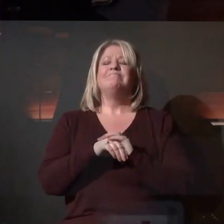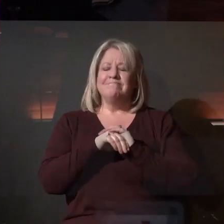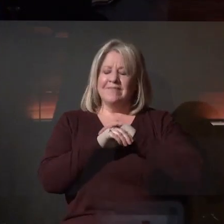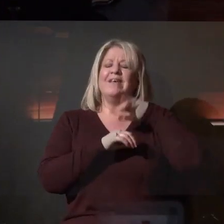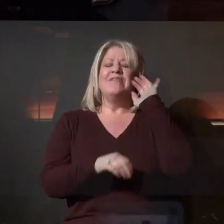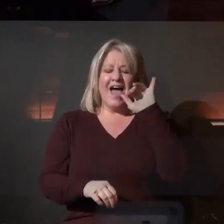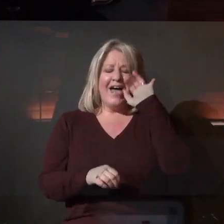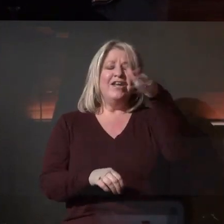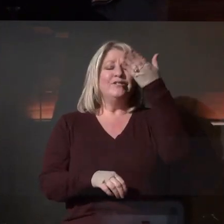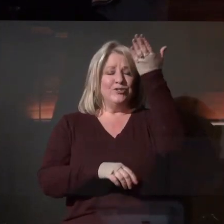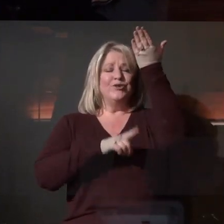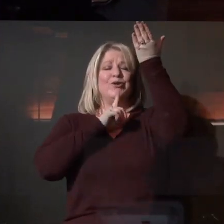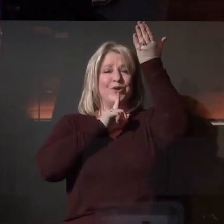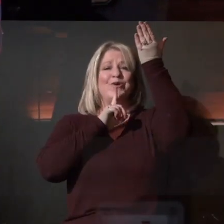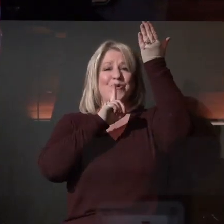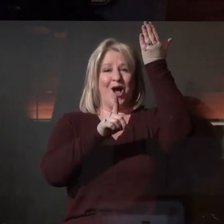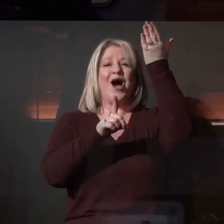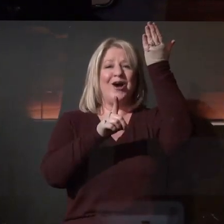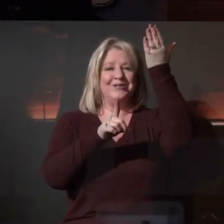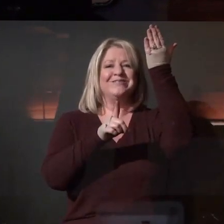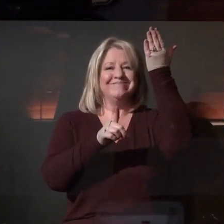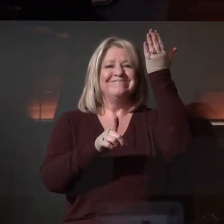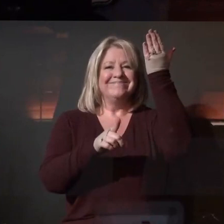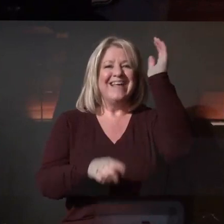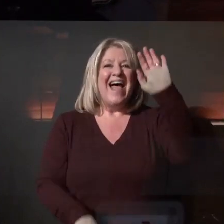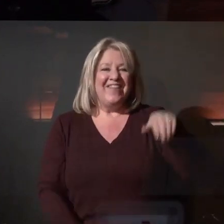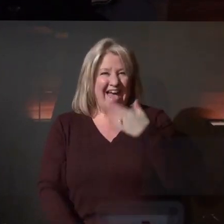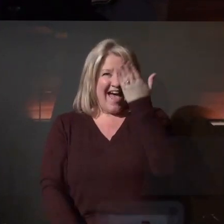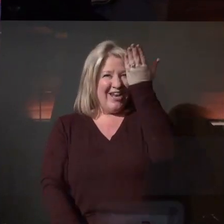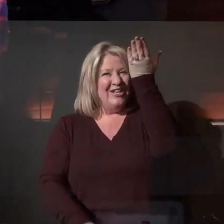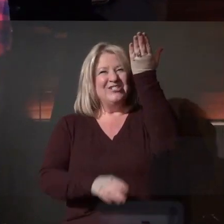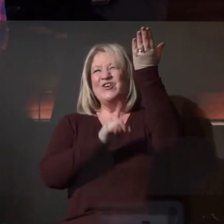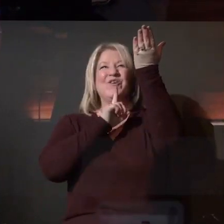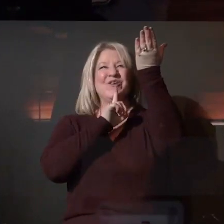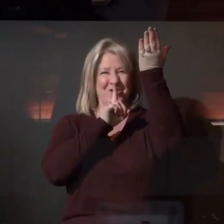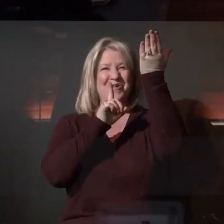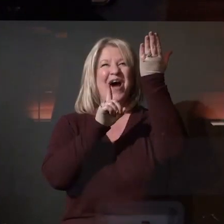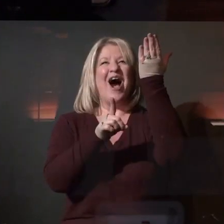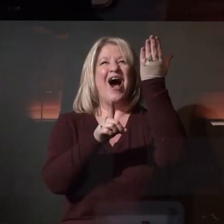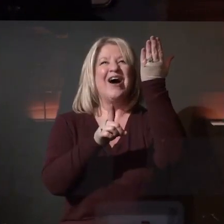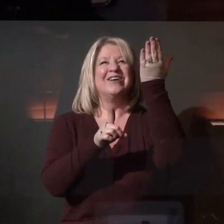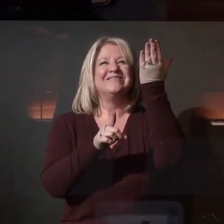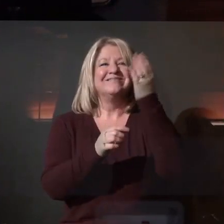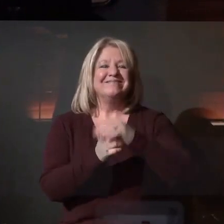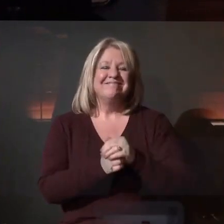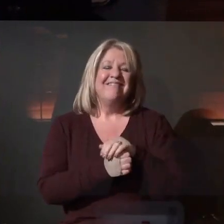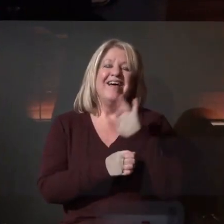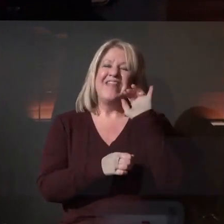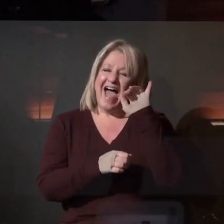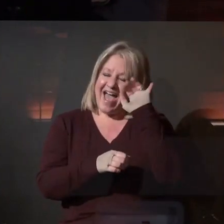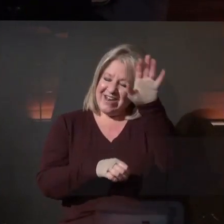singing, that is who you are, that is who you